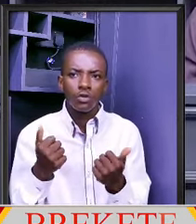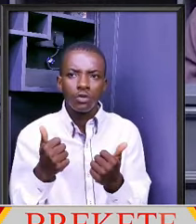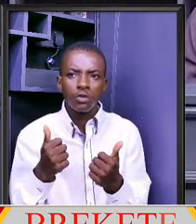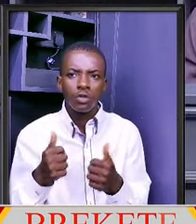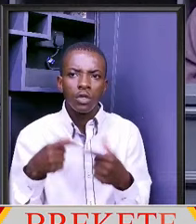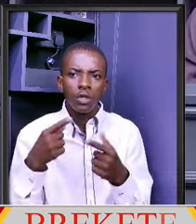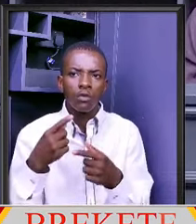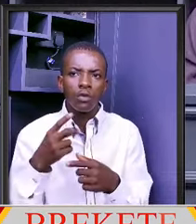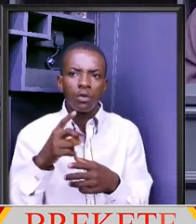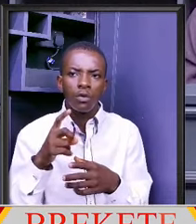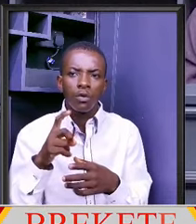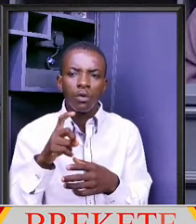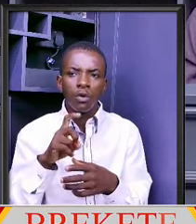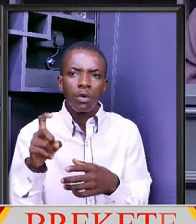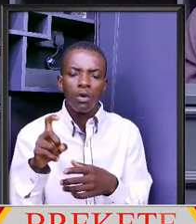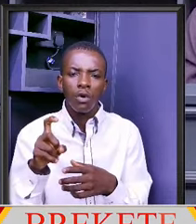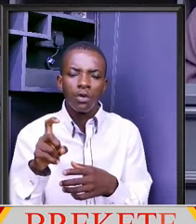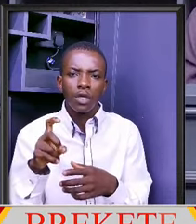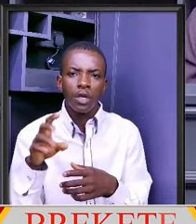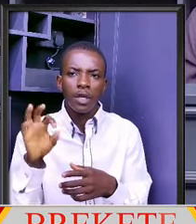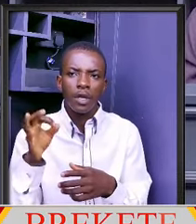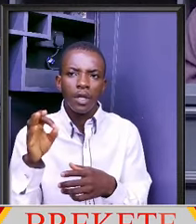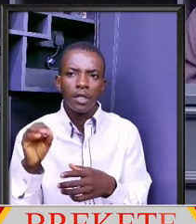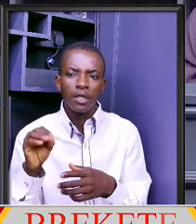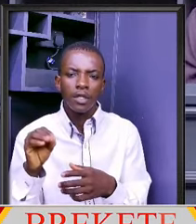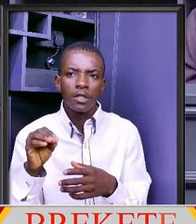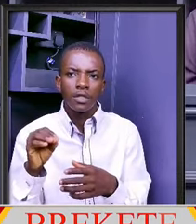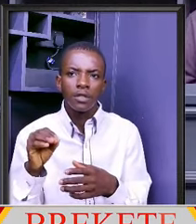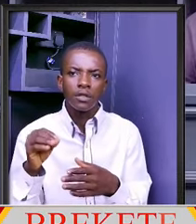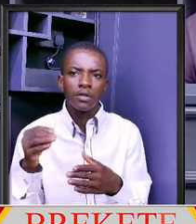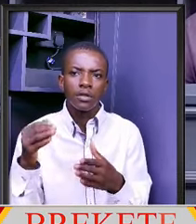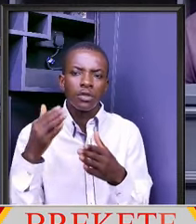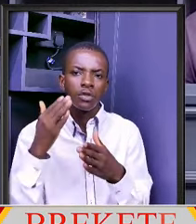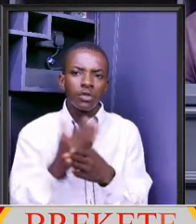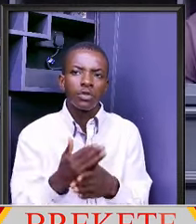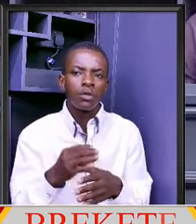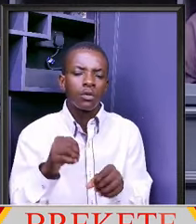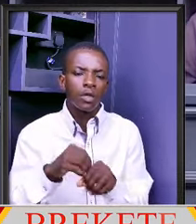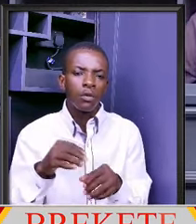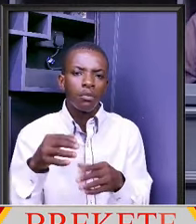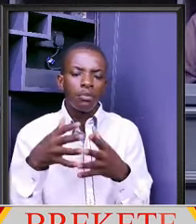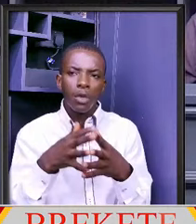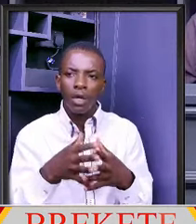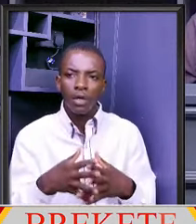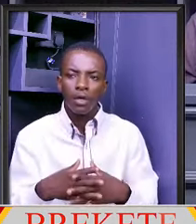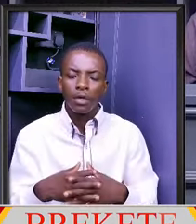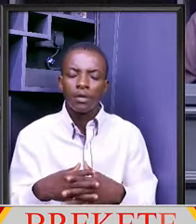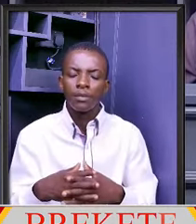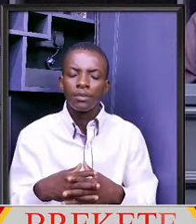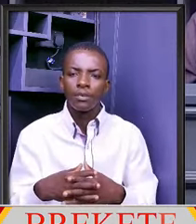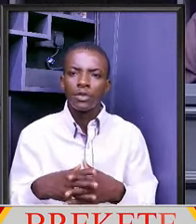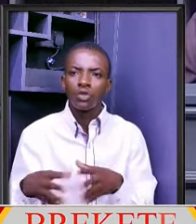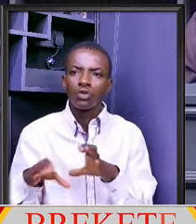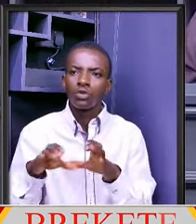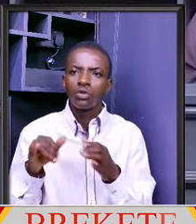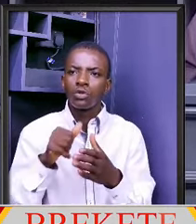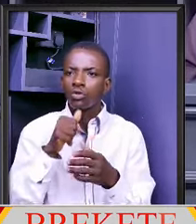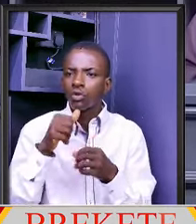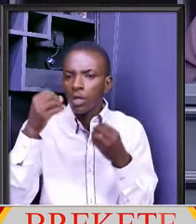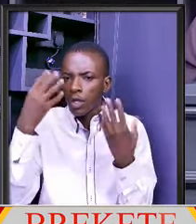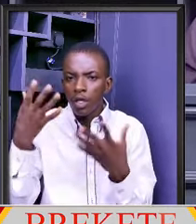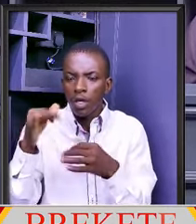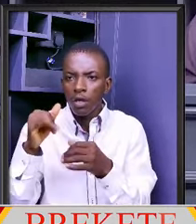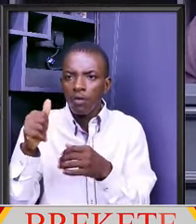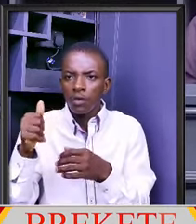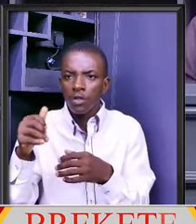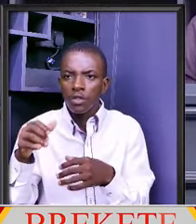they give him at 190 days or thereabout. If he is not taking, they go ban him in America. They do, I'm saying, they don't care any